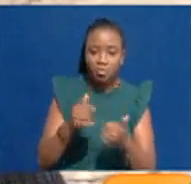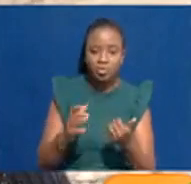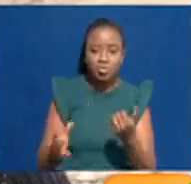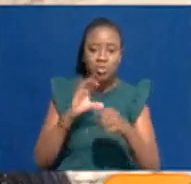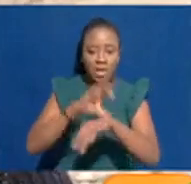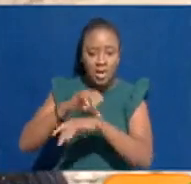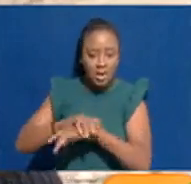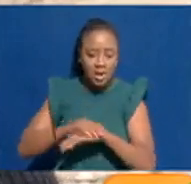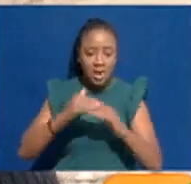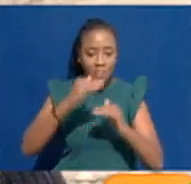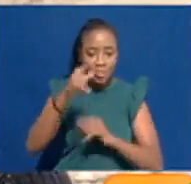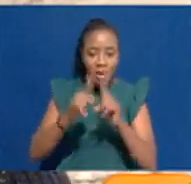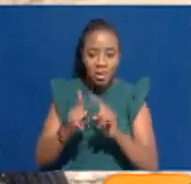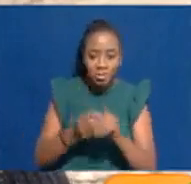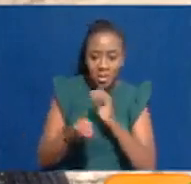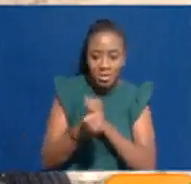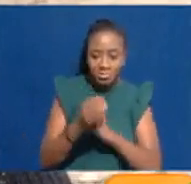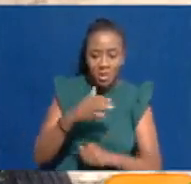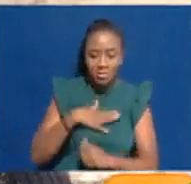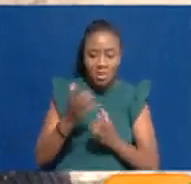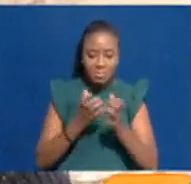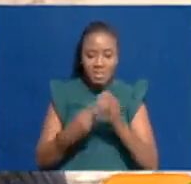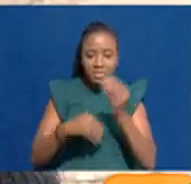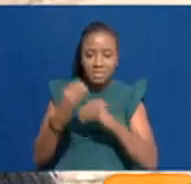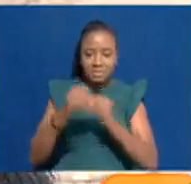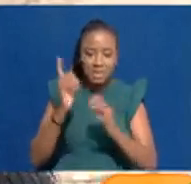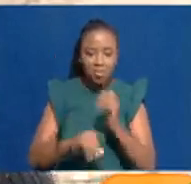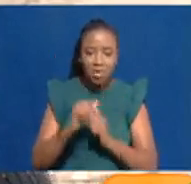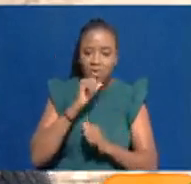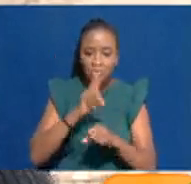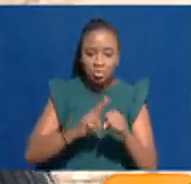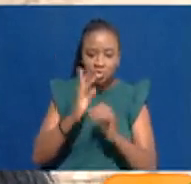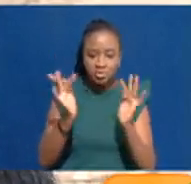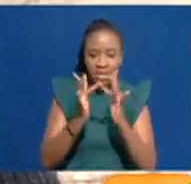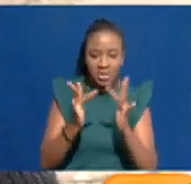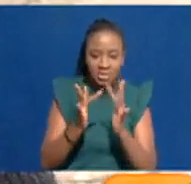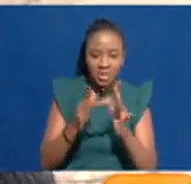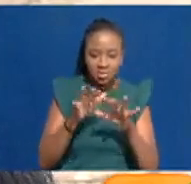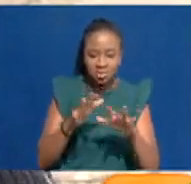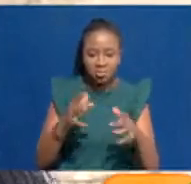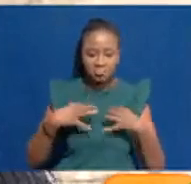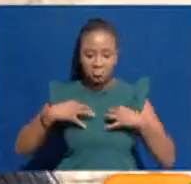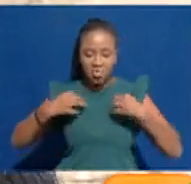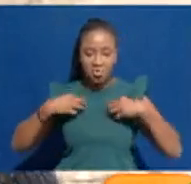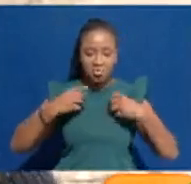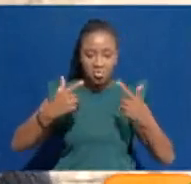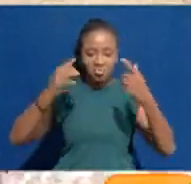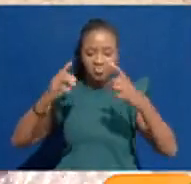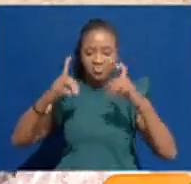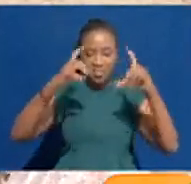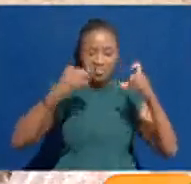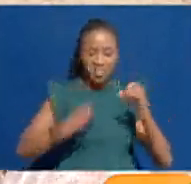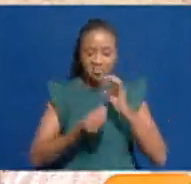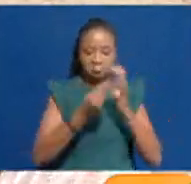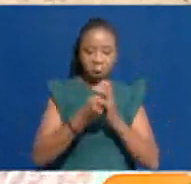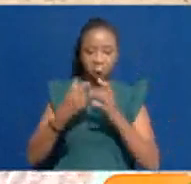wako vizuri na kueleza bidhaa unayouza, lakini si kutumia mitandao kujiuza, kujiharibu. Na